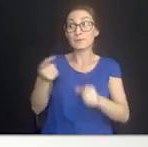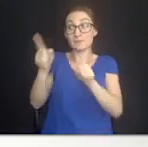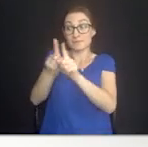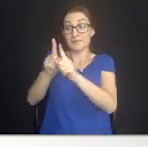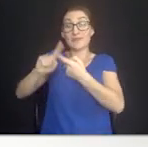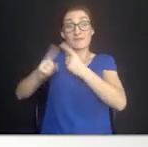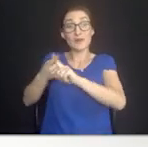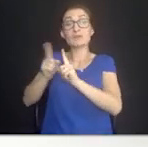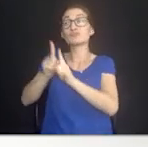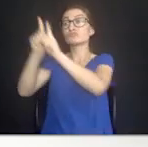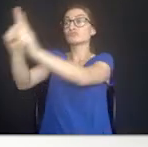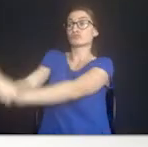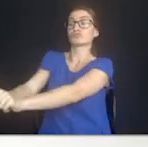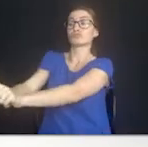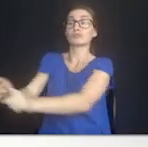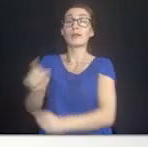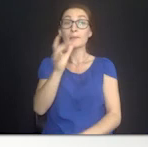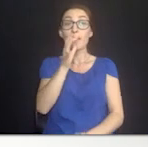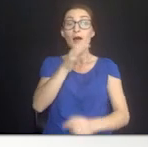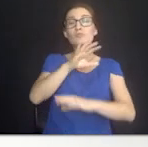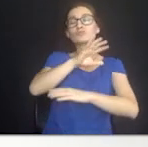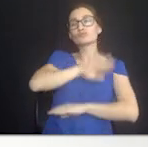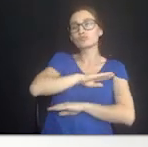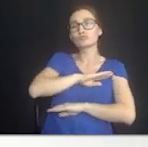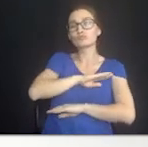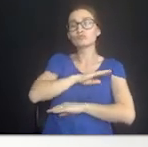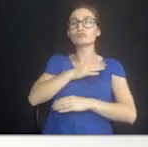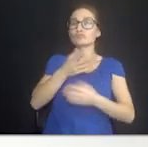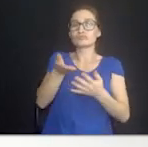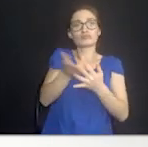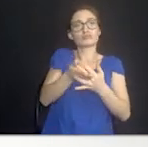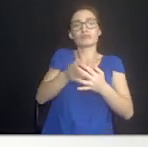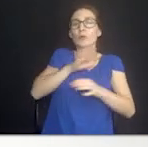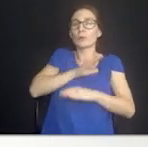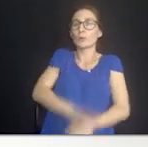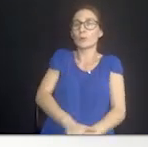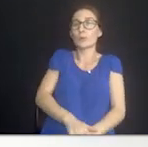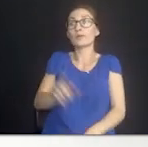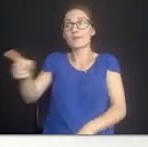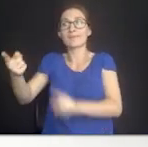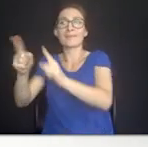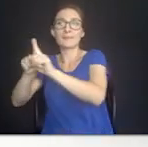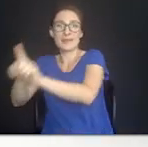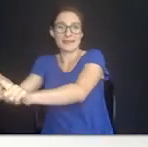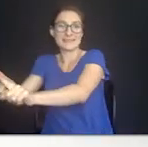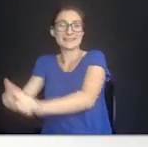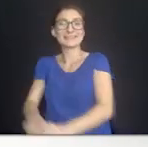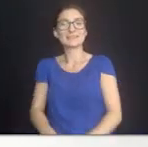my own friend. You guys go. Mom takes it as respite. They take it as a companion.